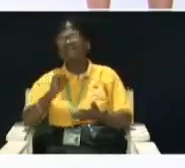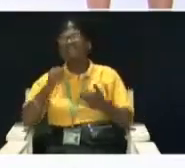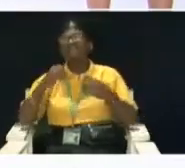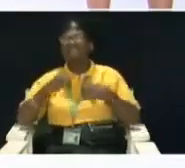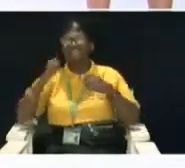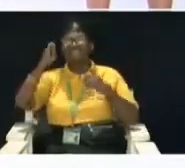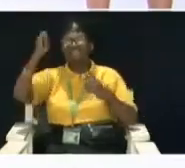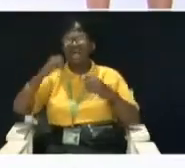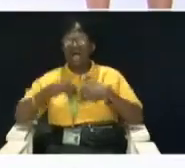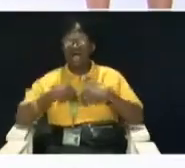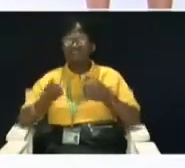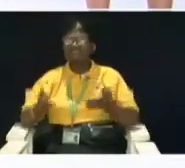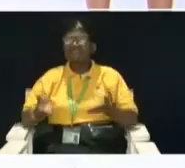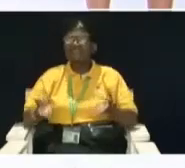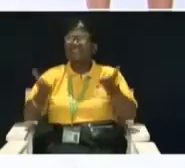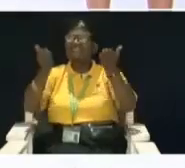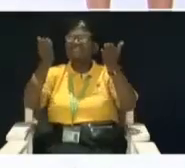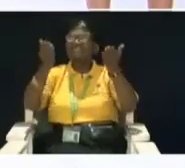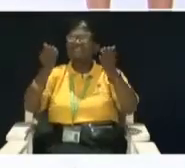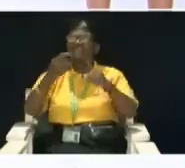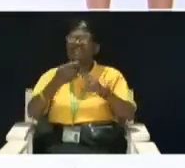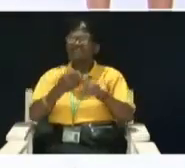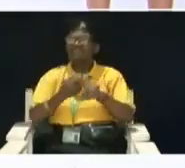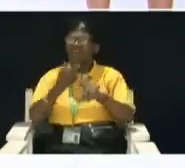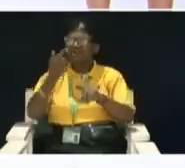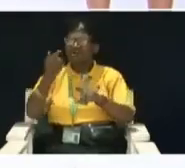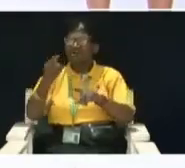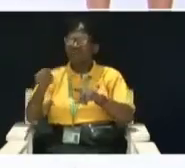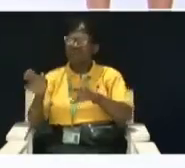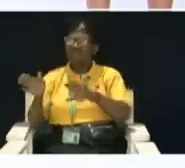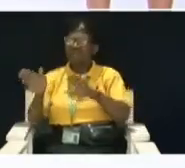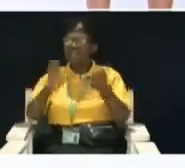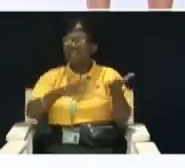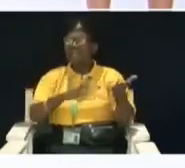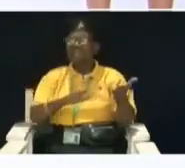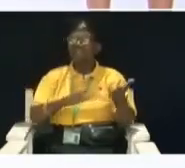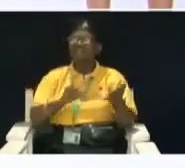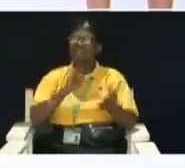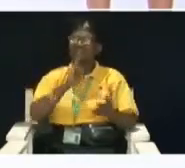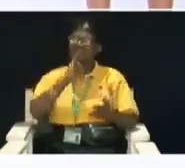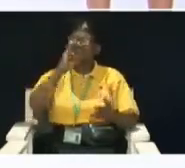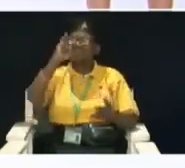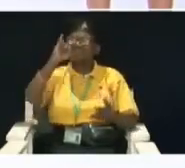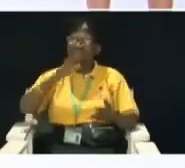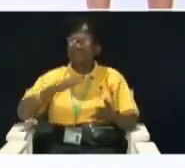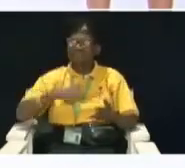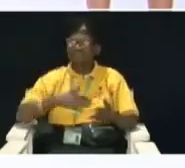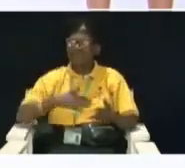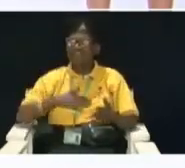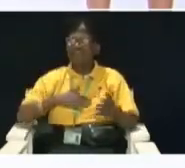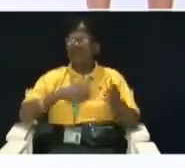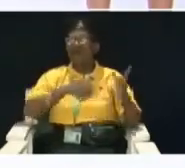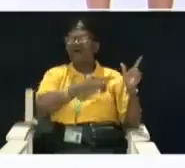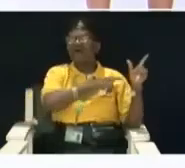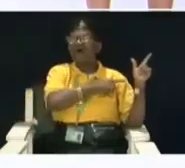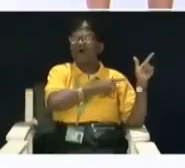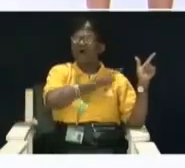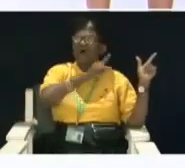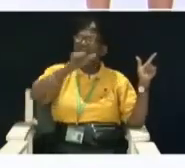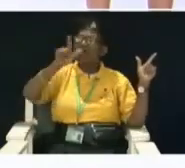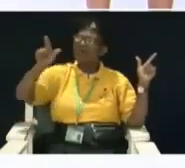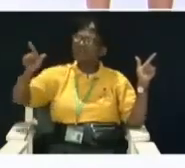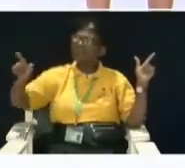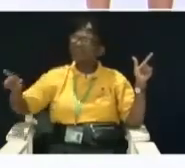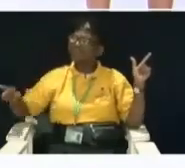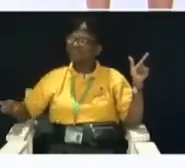Amen. He has risen from the dead. He's my